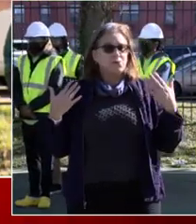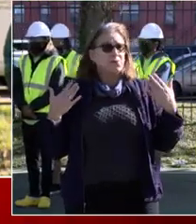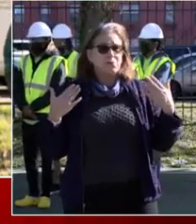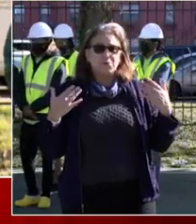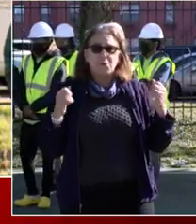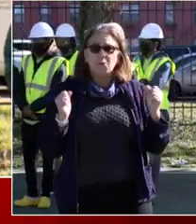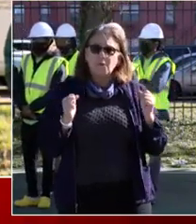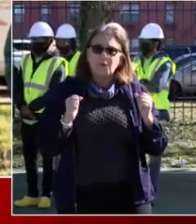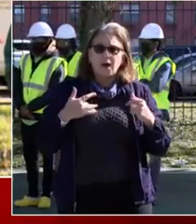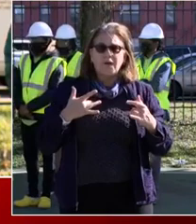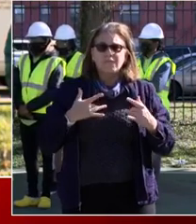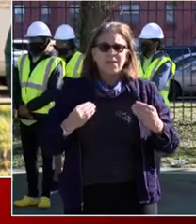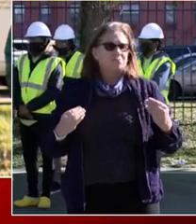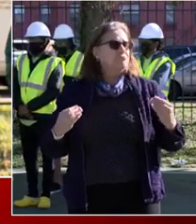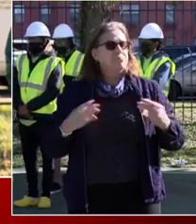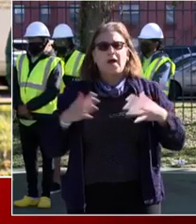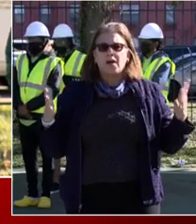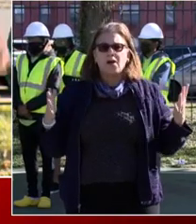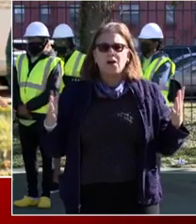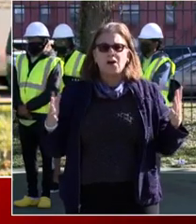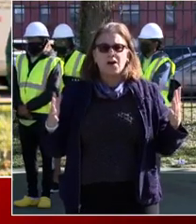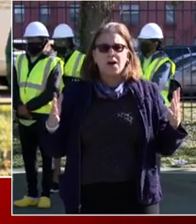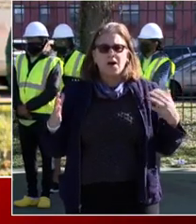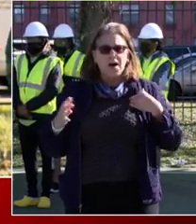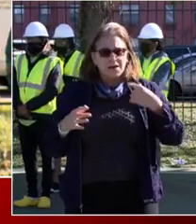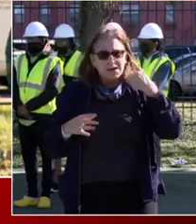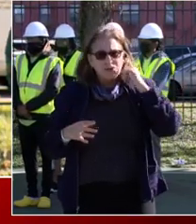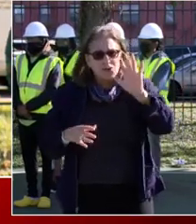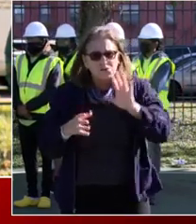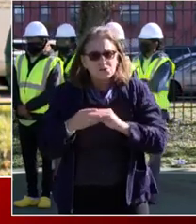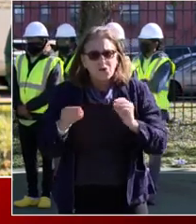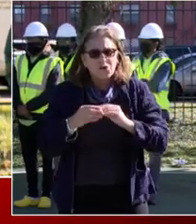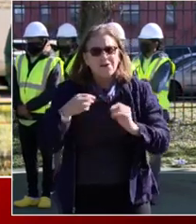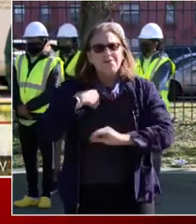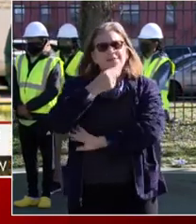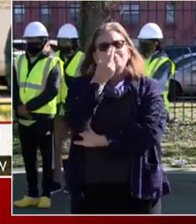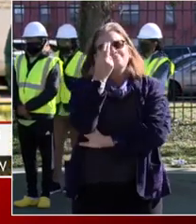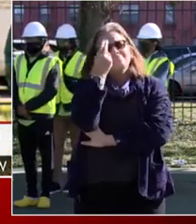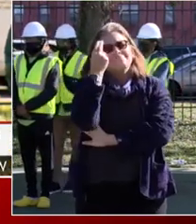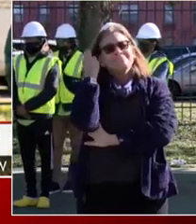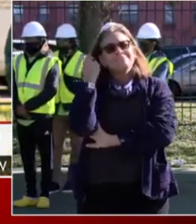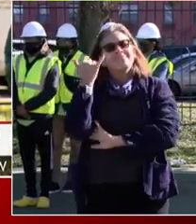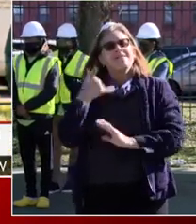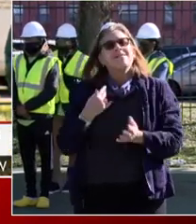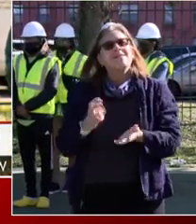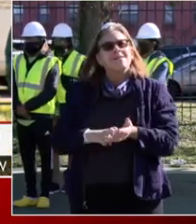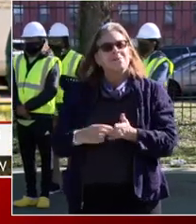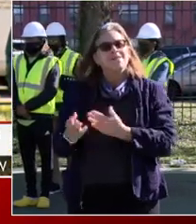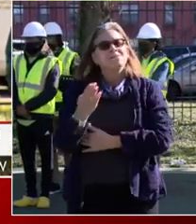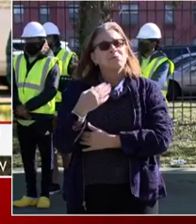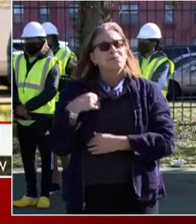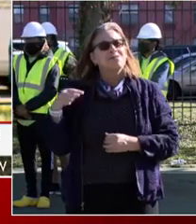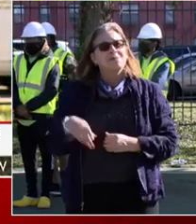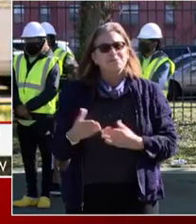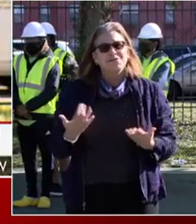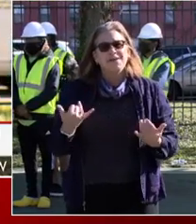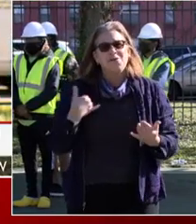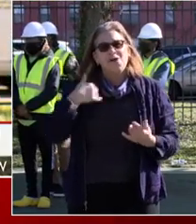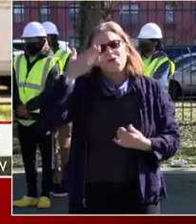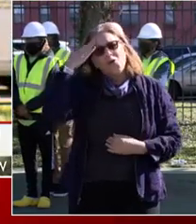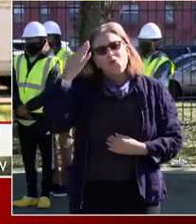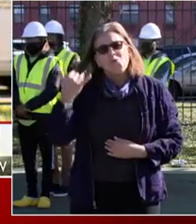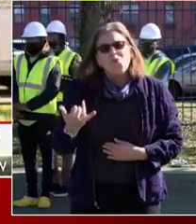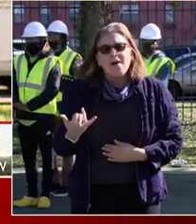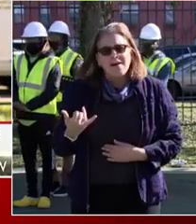his story, it reminded me why I got up this morning and went to 4058 Minnesota Avenue. That's what the Bowser administration is